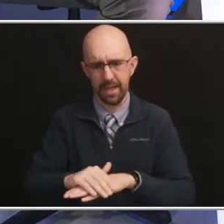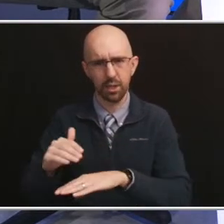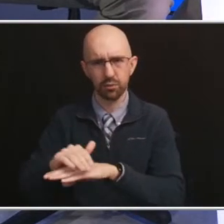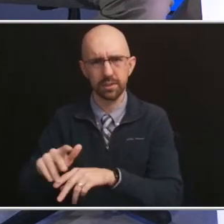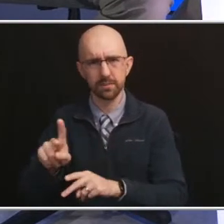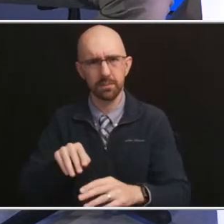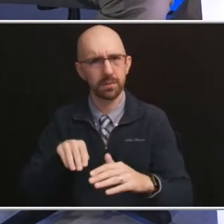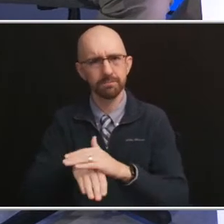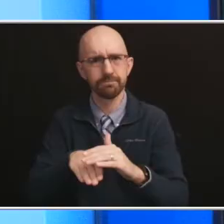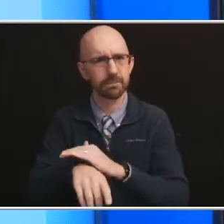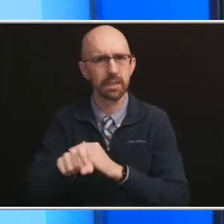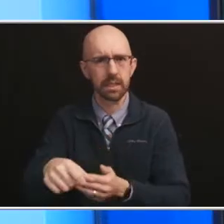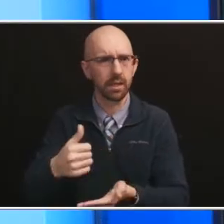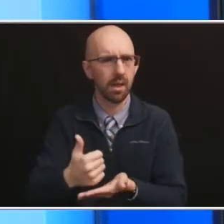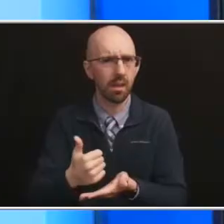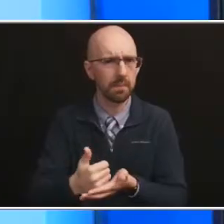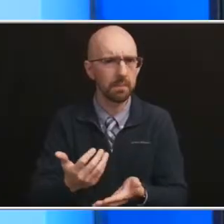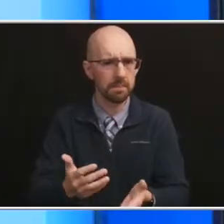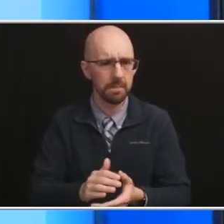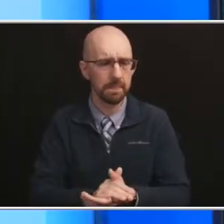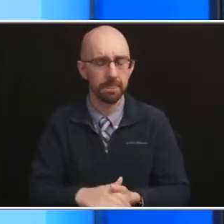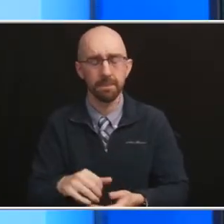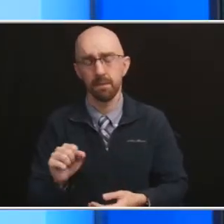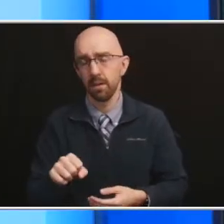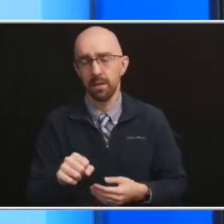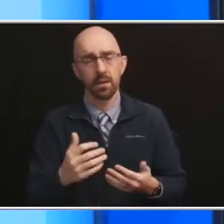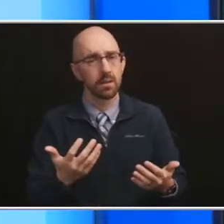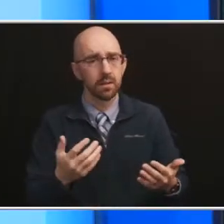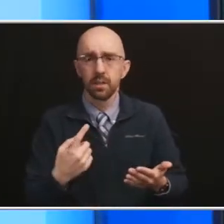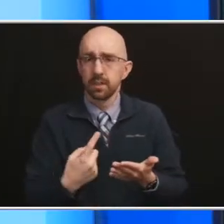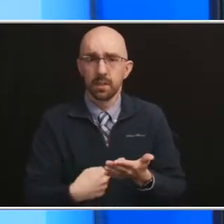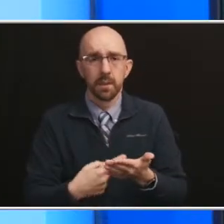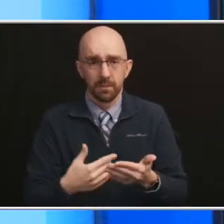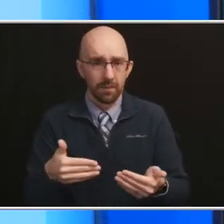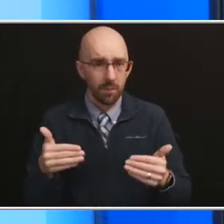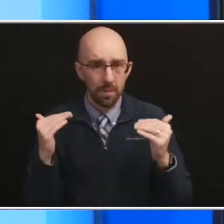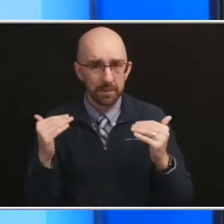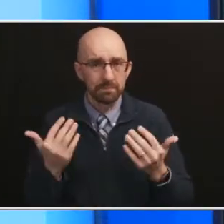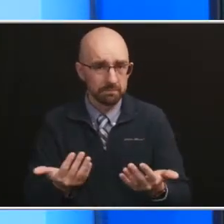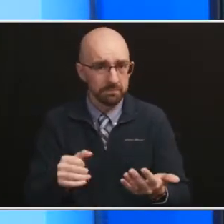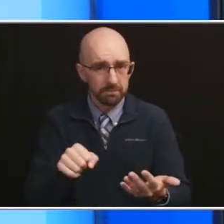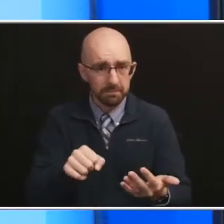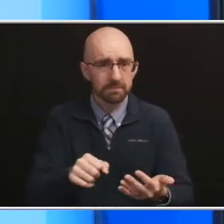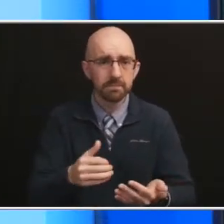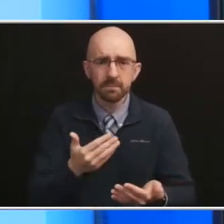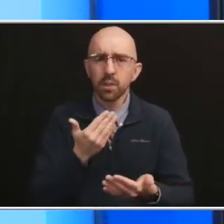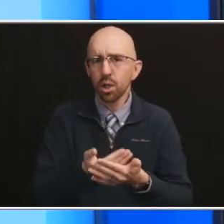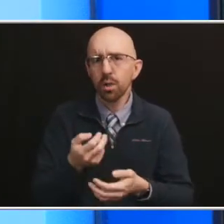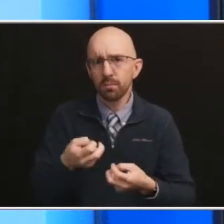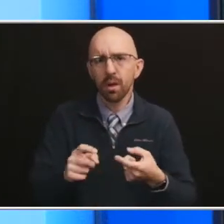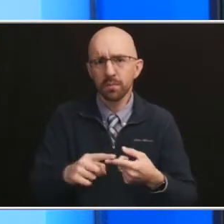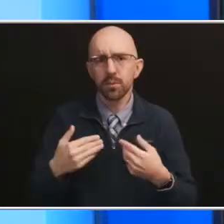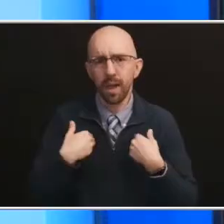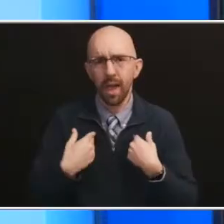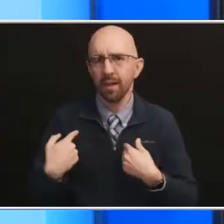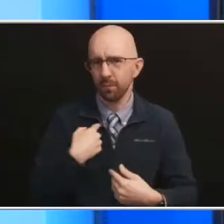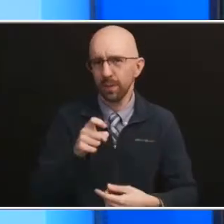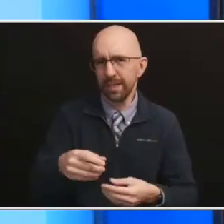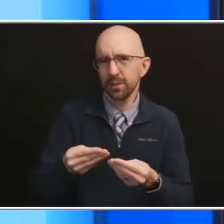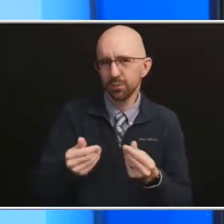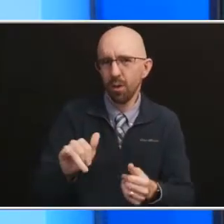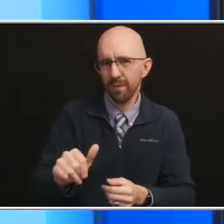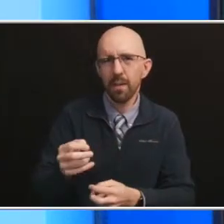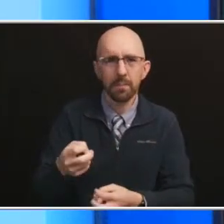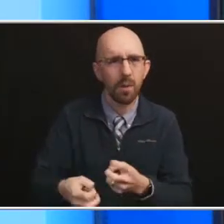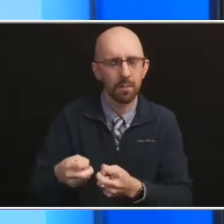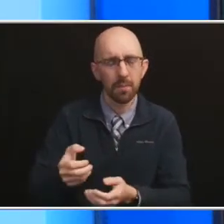Yeah, no, it's sometimes overwhelming, right? But it's a good problem to have. It's one we need to solve. So part of our strategy is